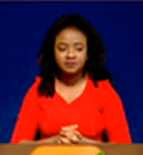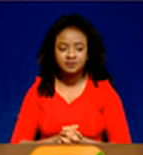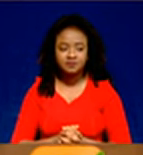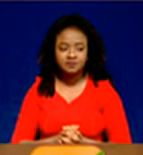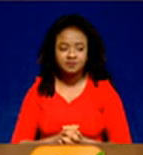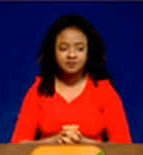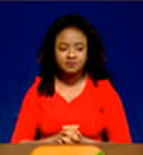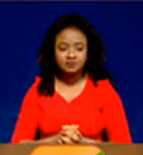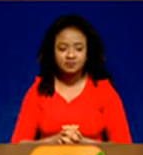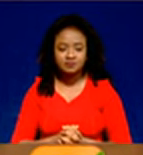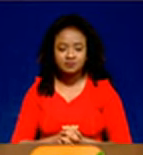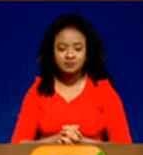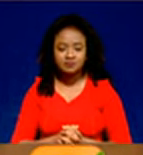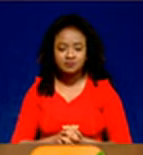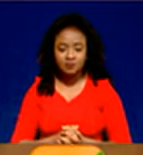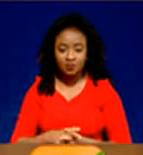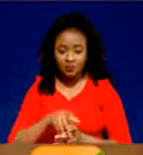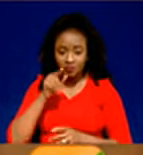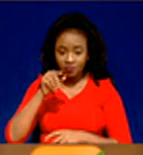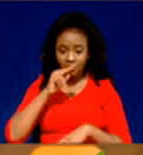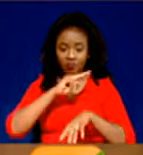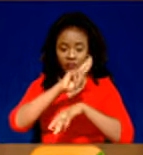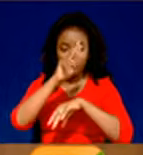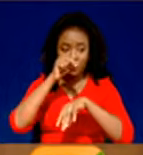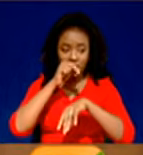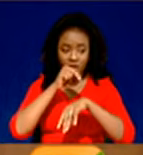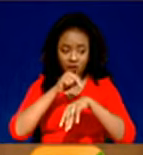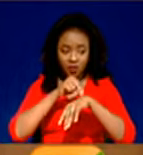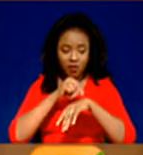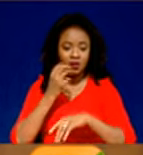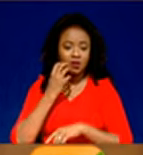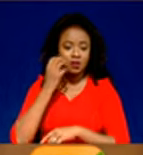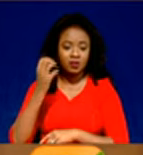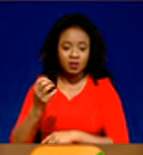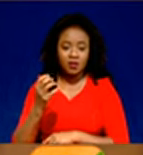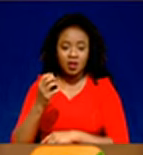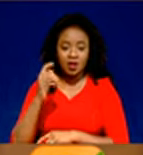During this time of national mourning, the Kenya flag,